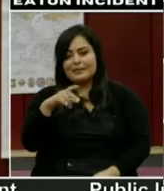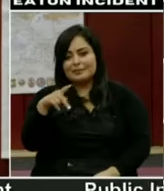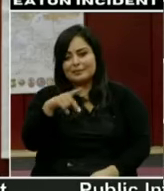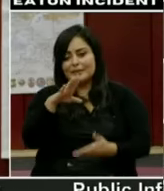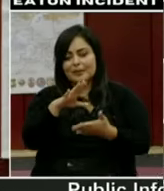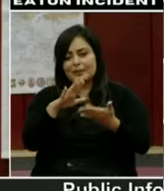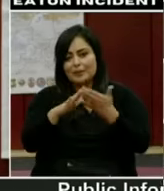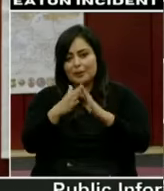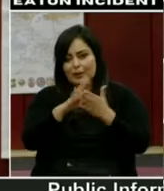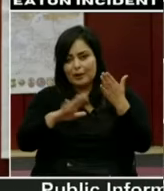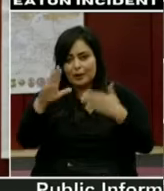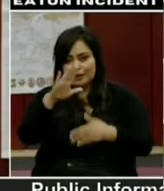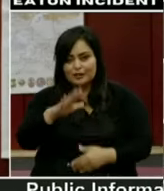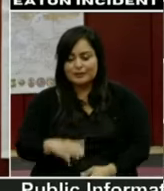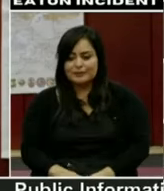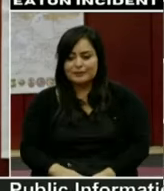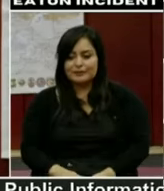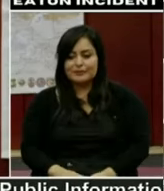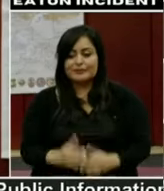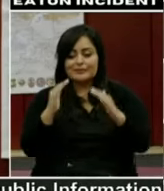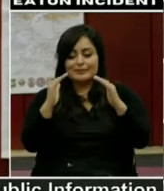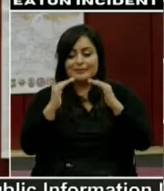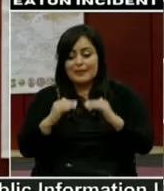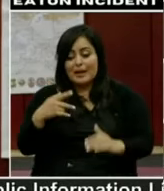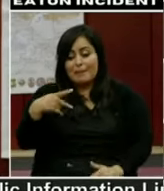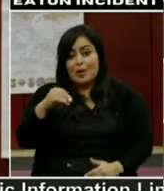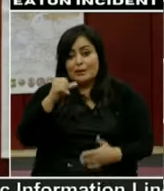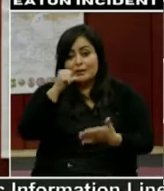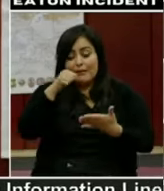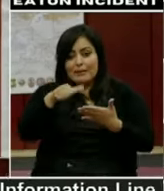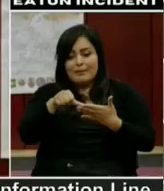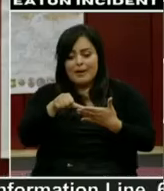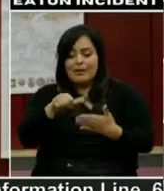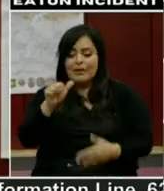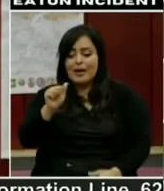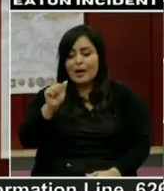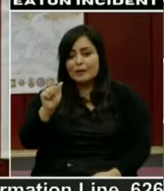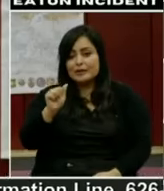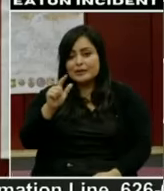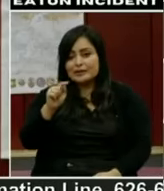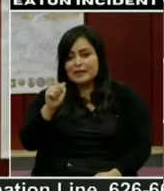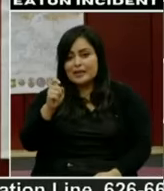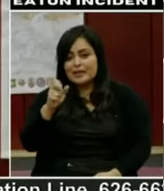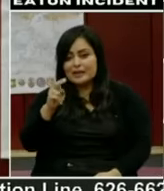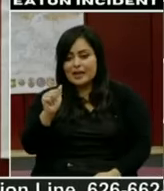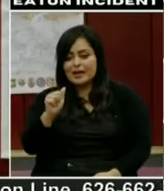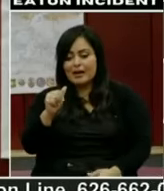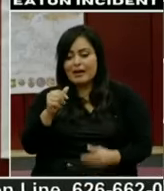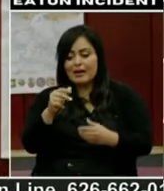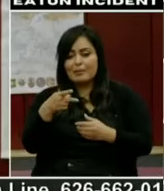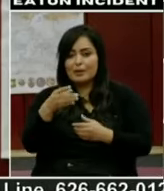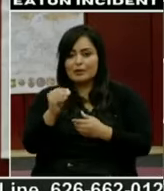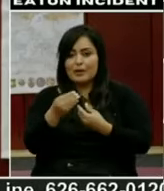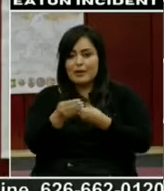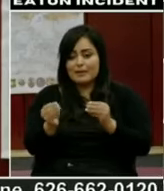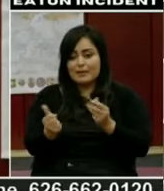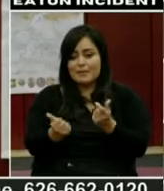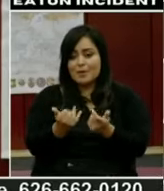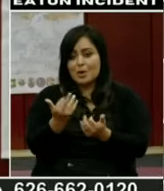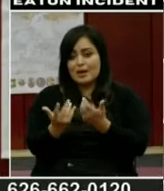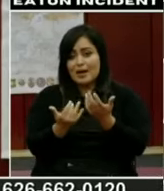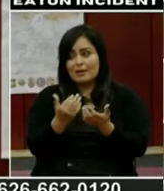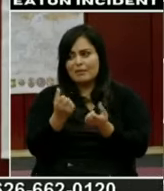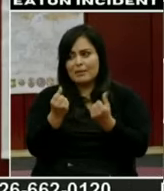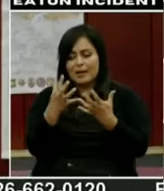Now, let me talk about the post office. The Altadena post office burned down. Many of you have asked about your